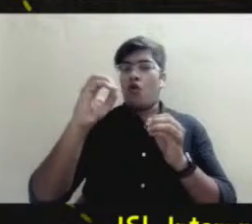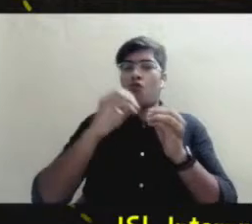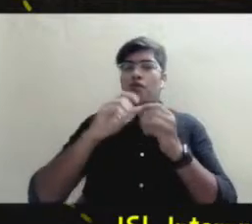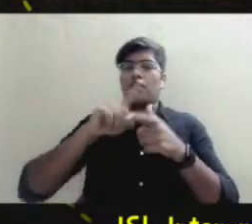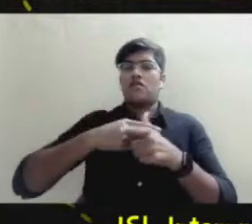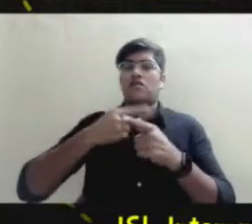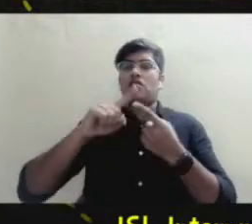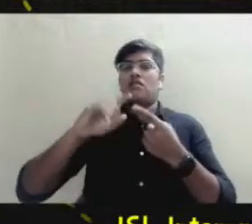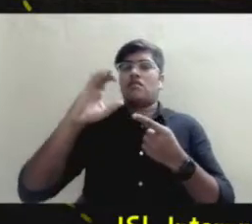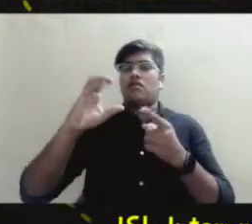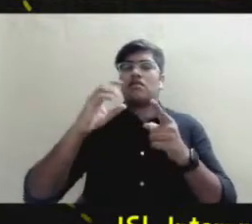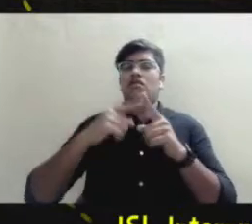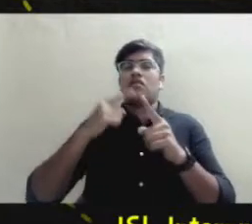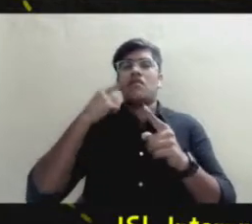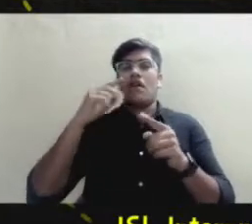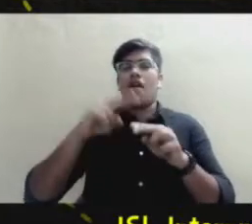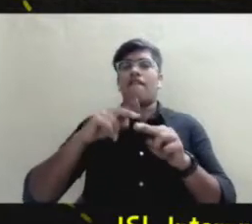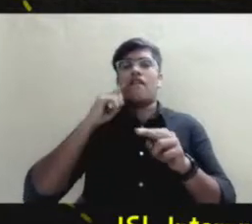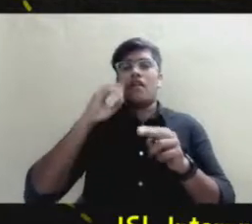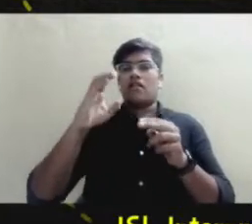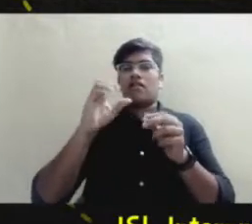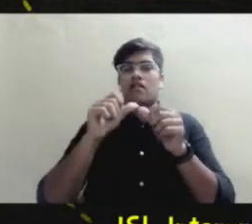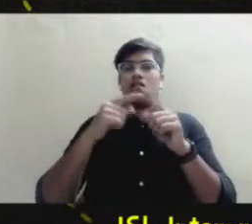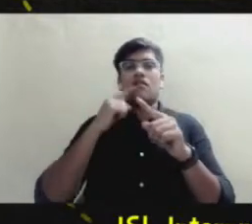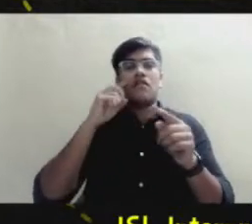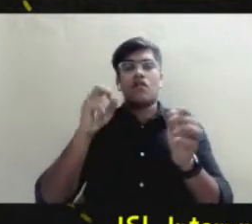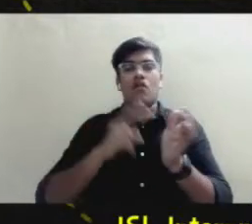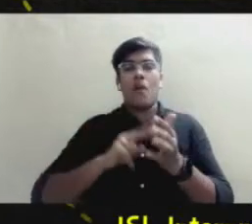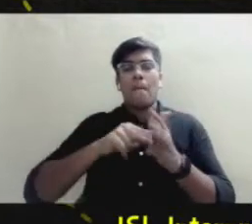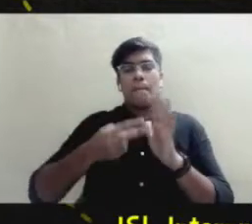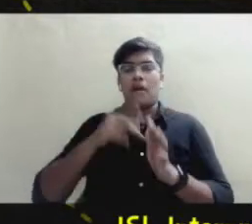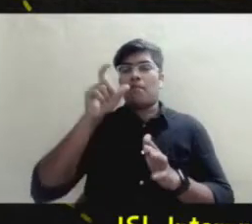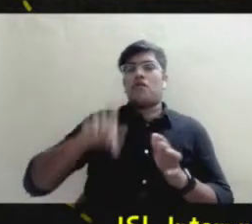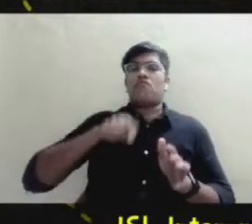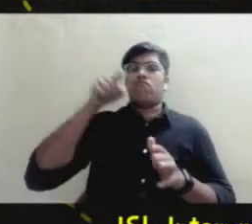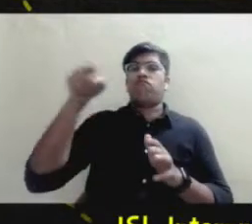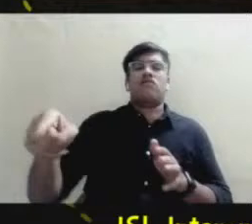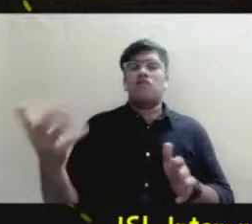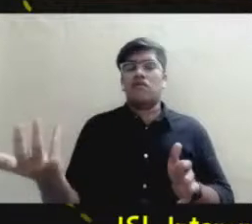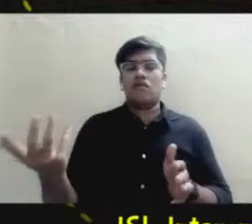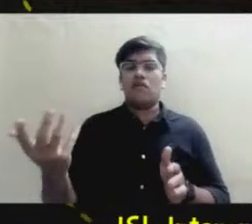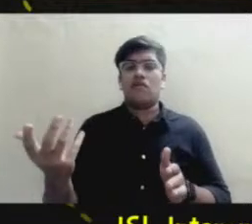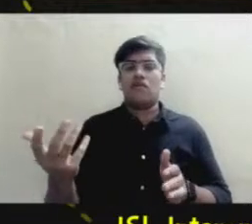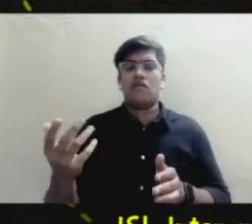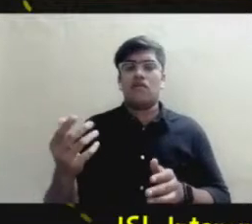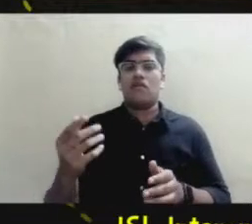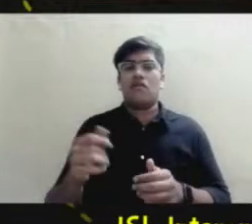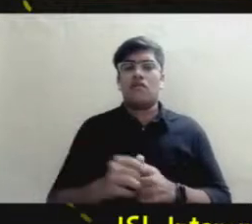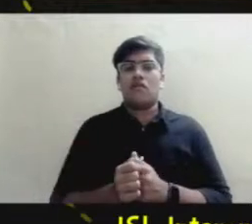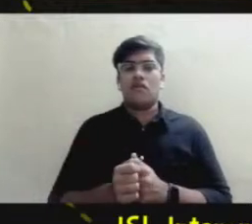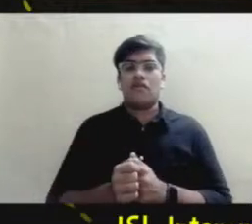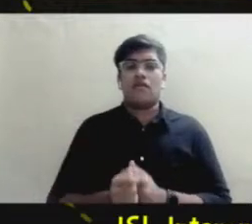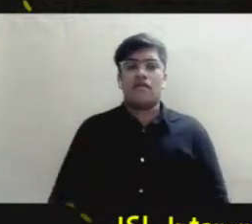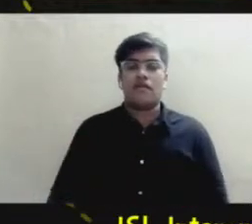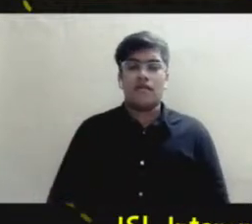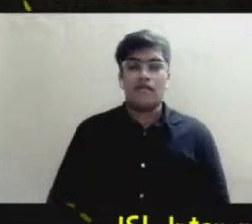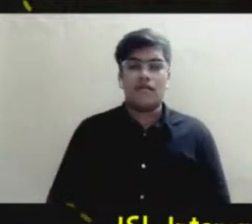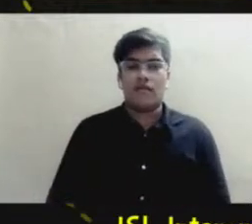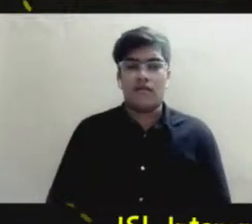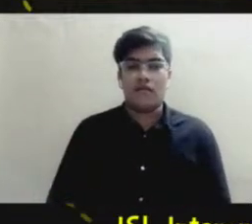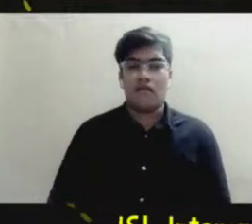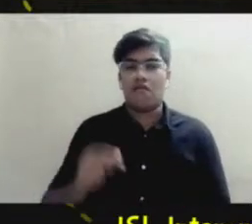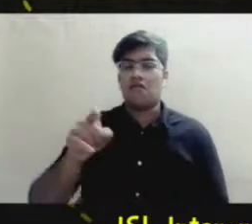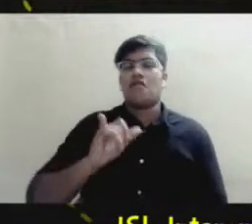that describing the female form especially objectifies it. But to me,